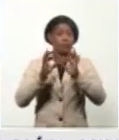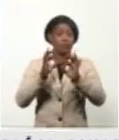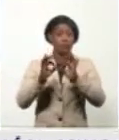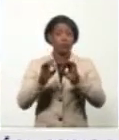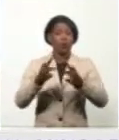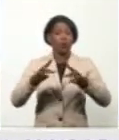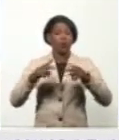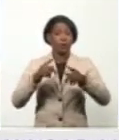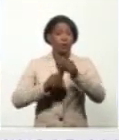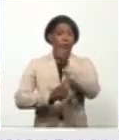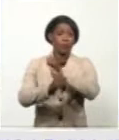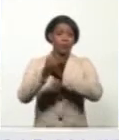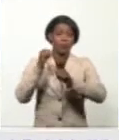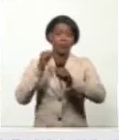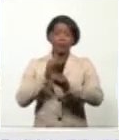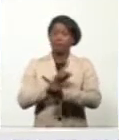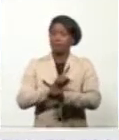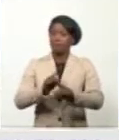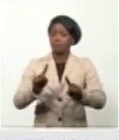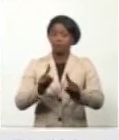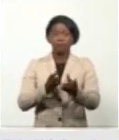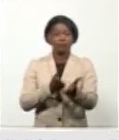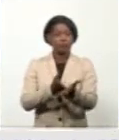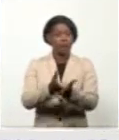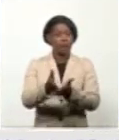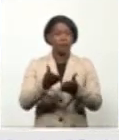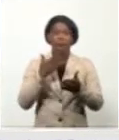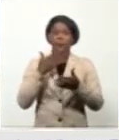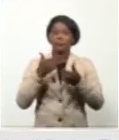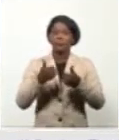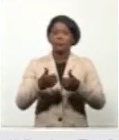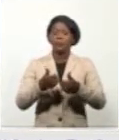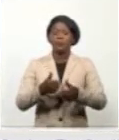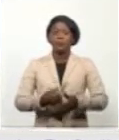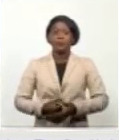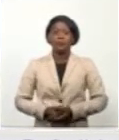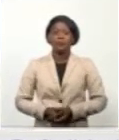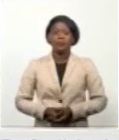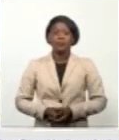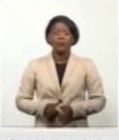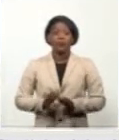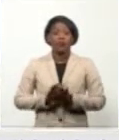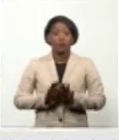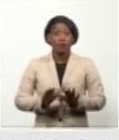we should, so that these things do not happen in our country.